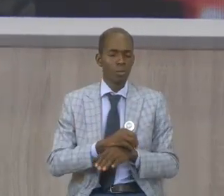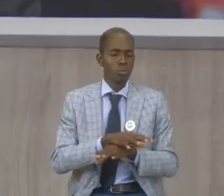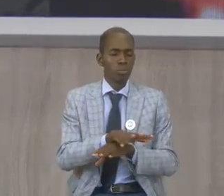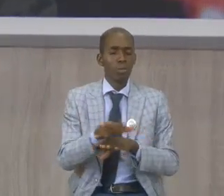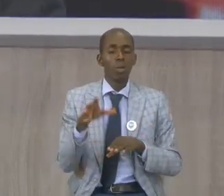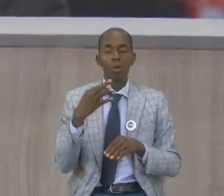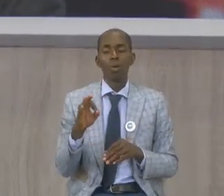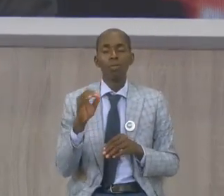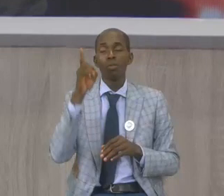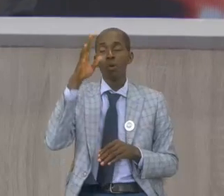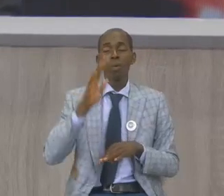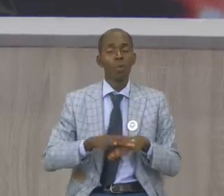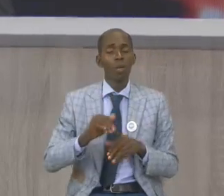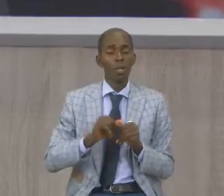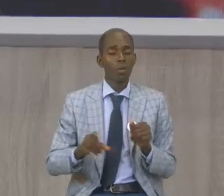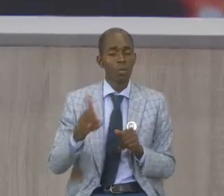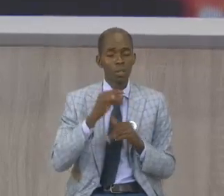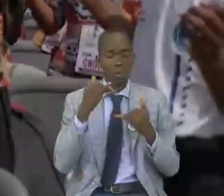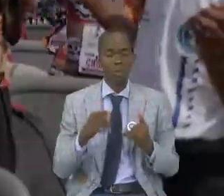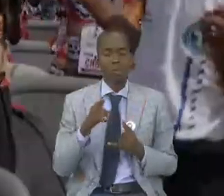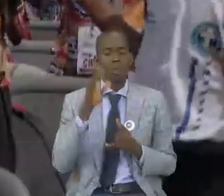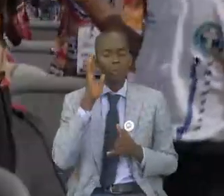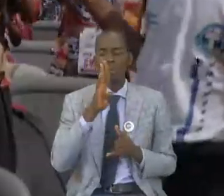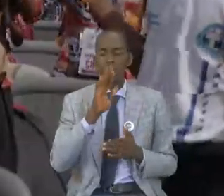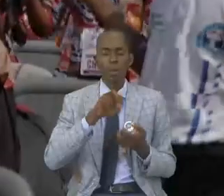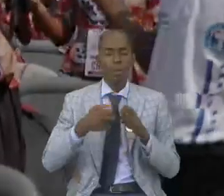life now, you'll be a problem solver.